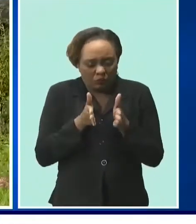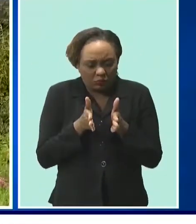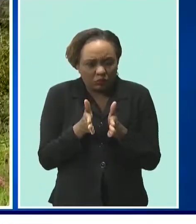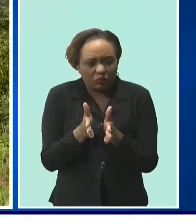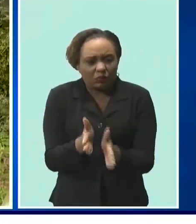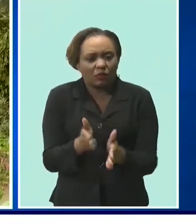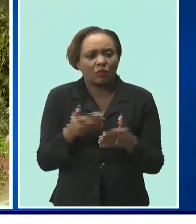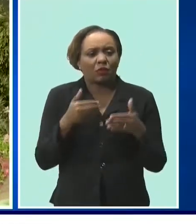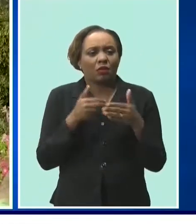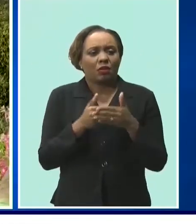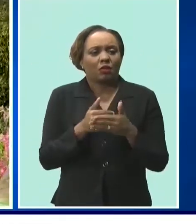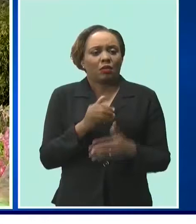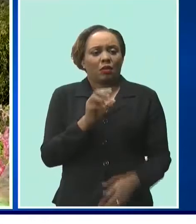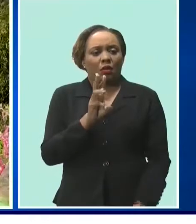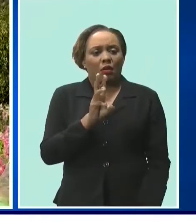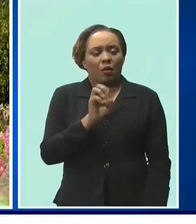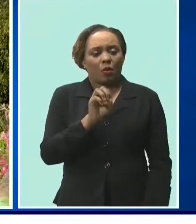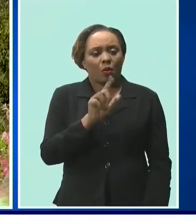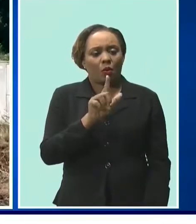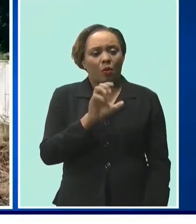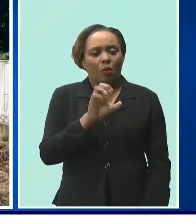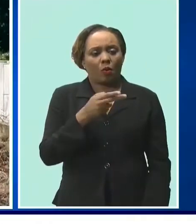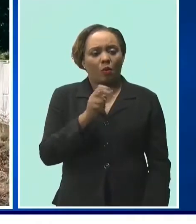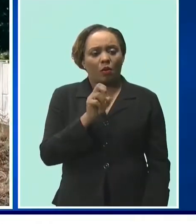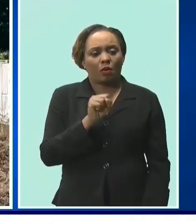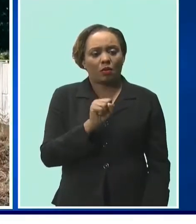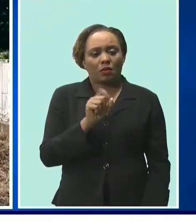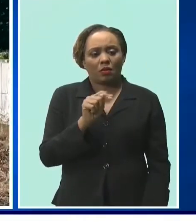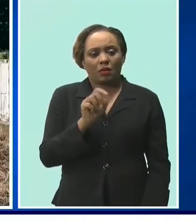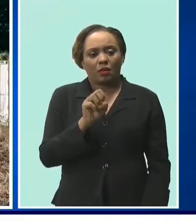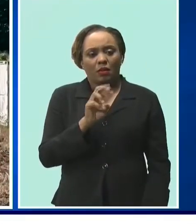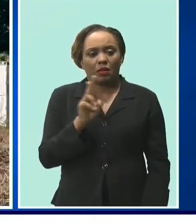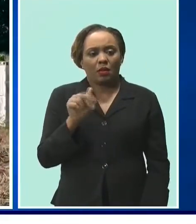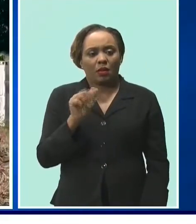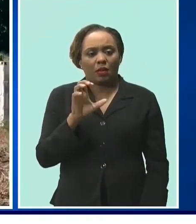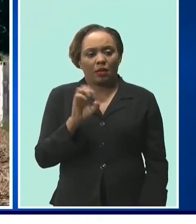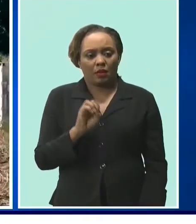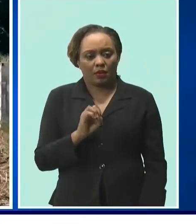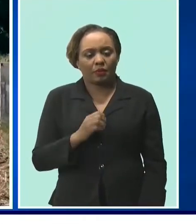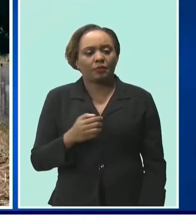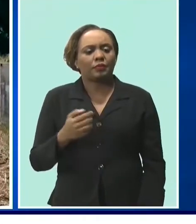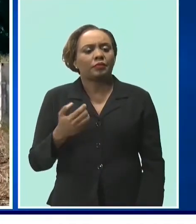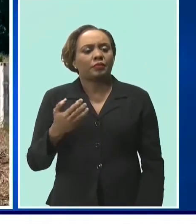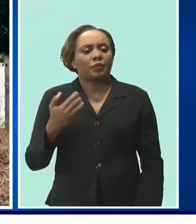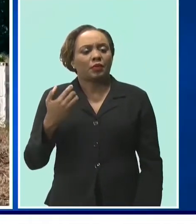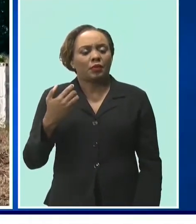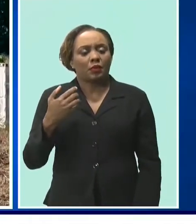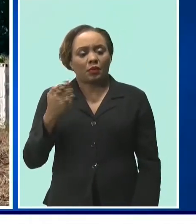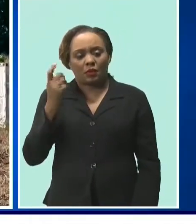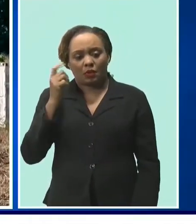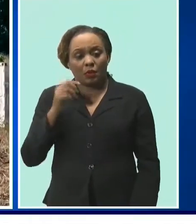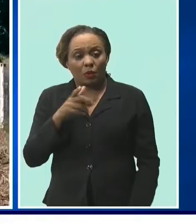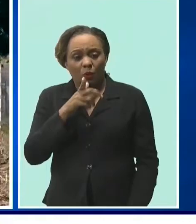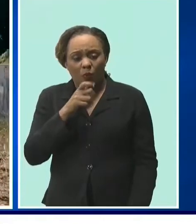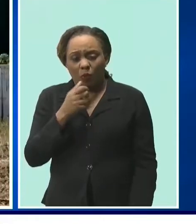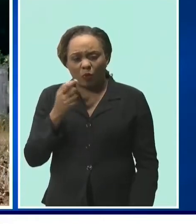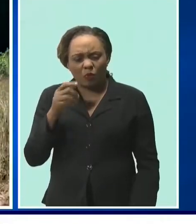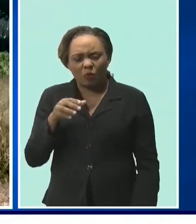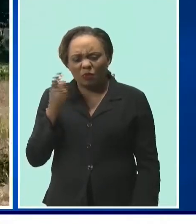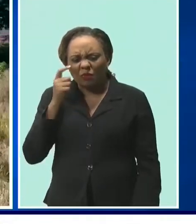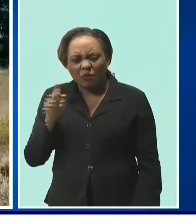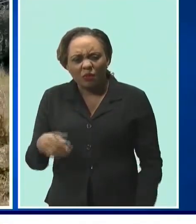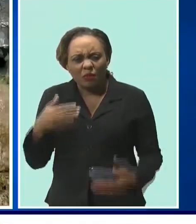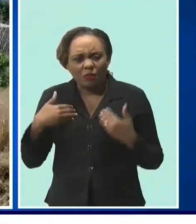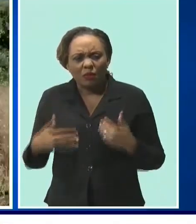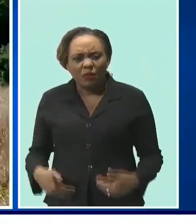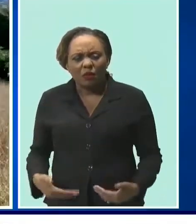Welch's Terrace in Licorice Village, a stone's throw away from the service station. CBC News understands the gruesome discovery was made about